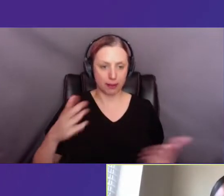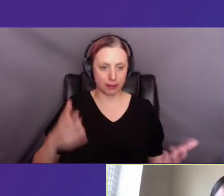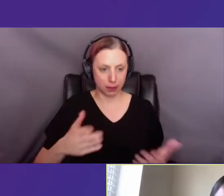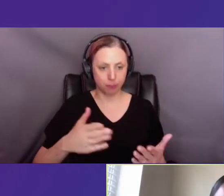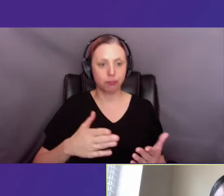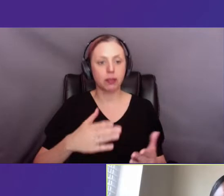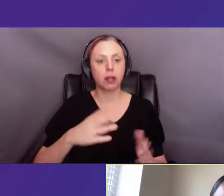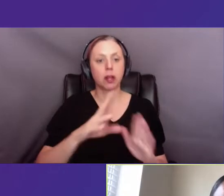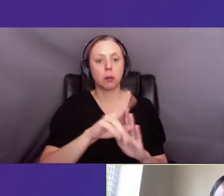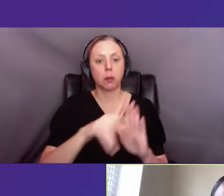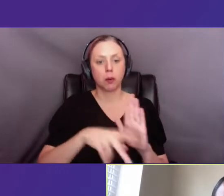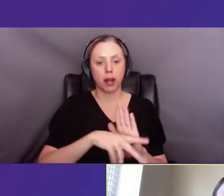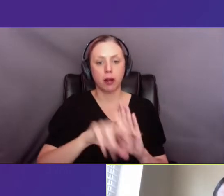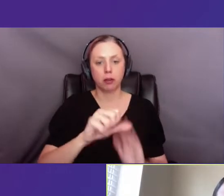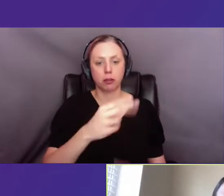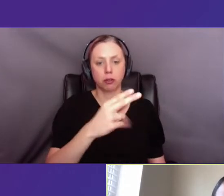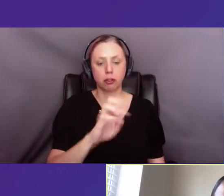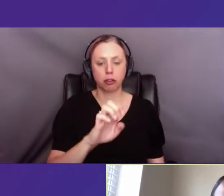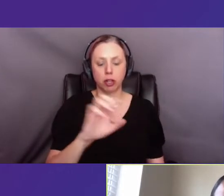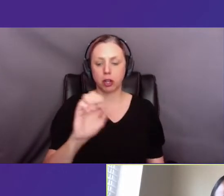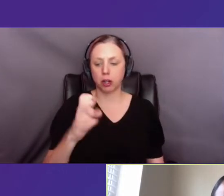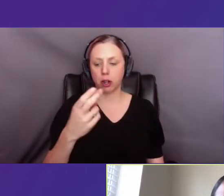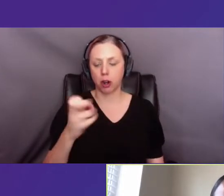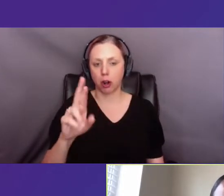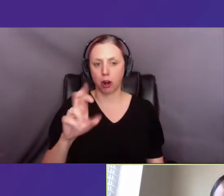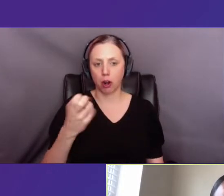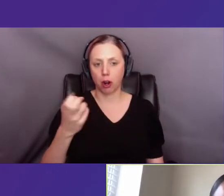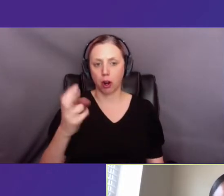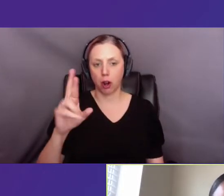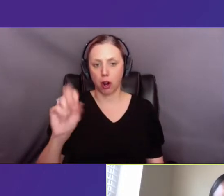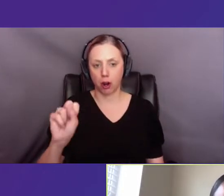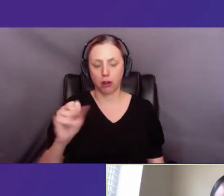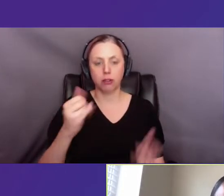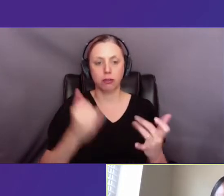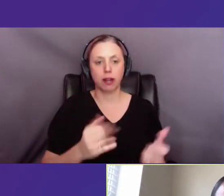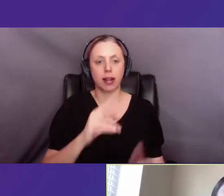her, hers. Right now, I'm in Union City, New